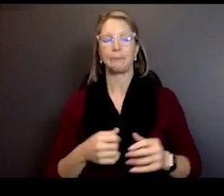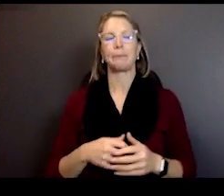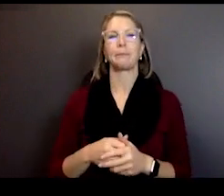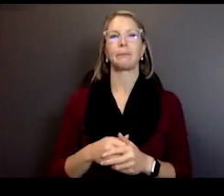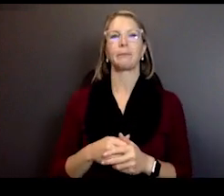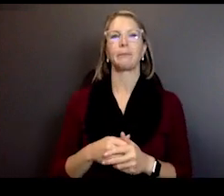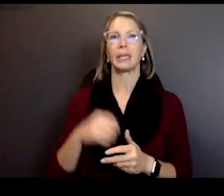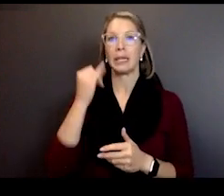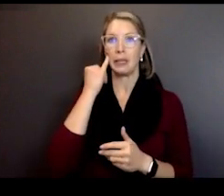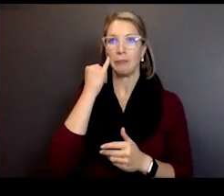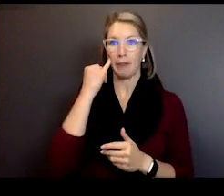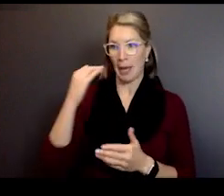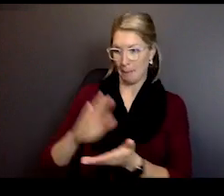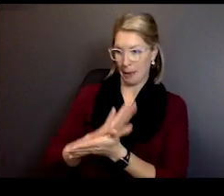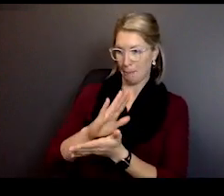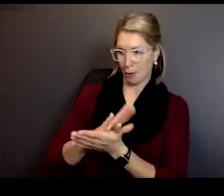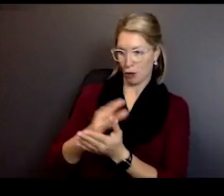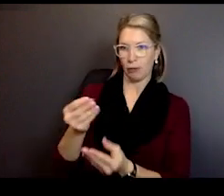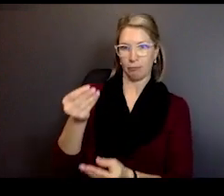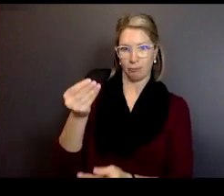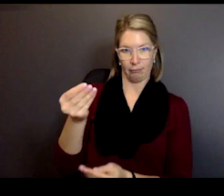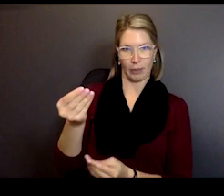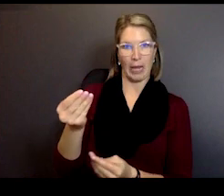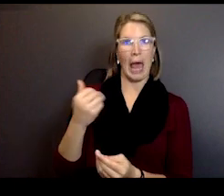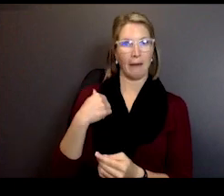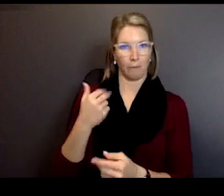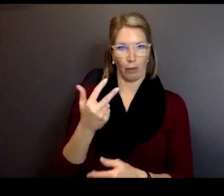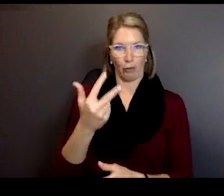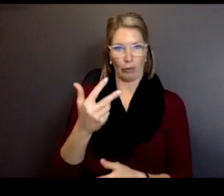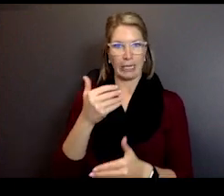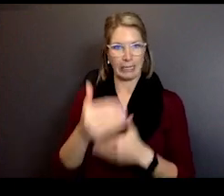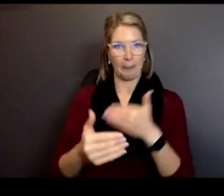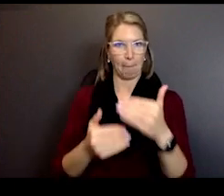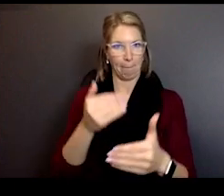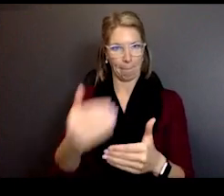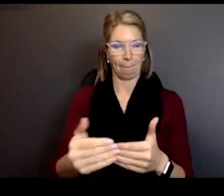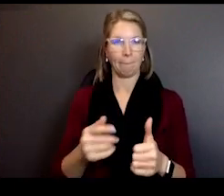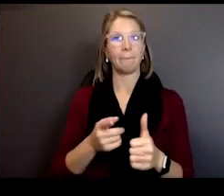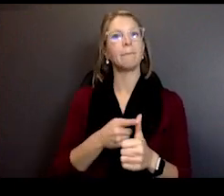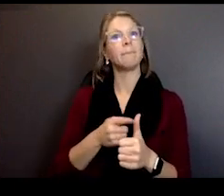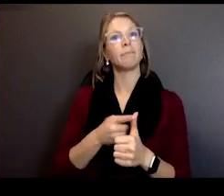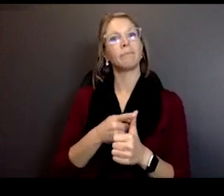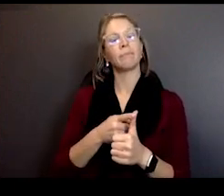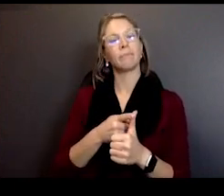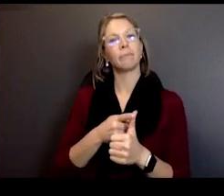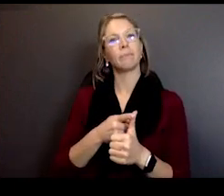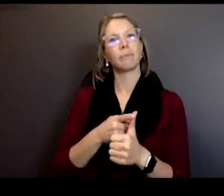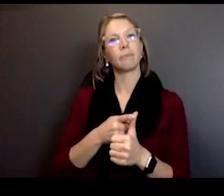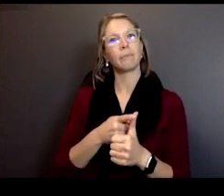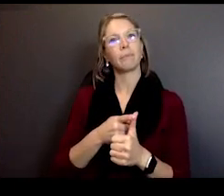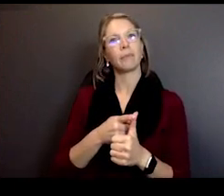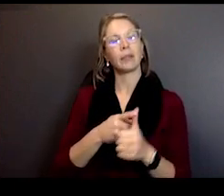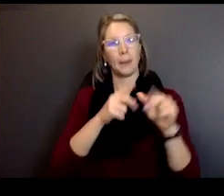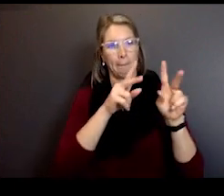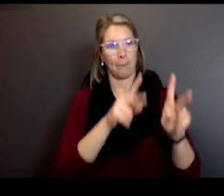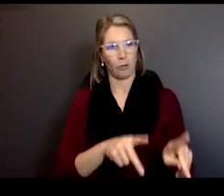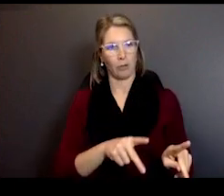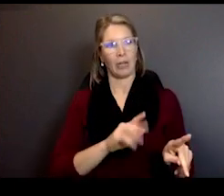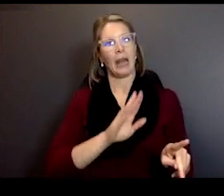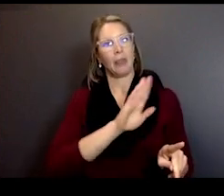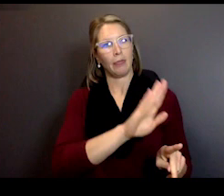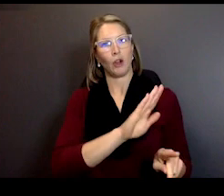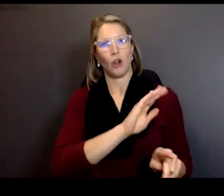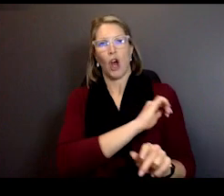When applying for the DTC on paper, there are 3 steps. Step 1, the patient or their